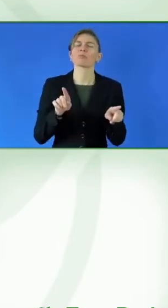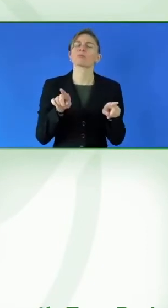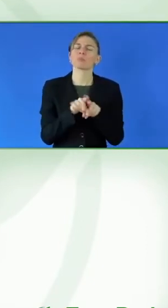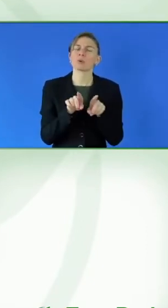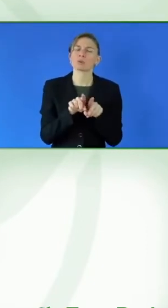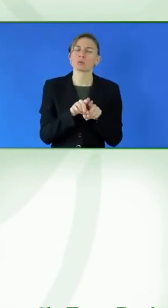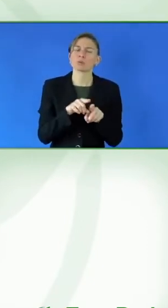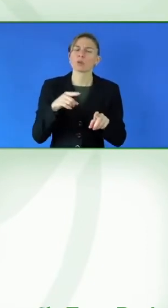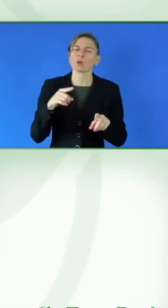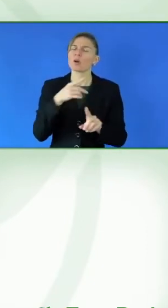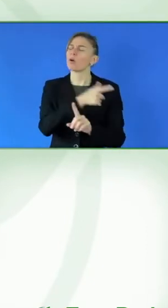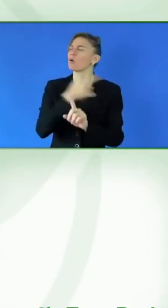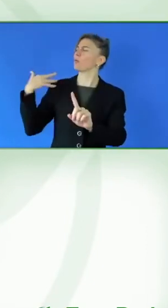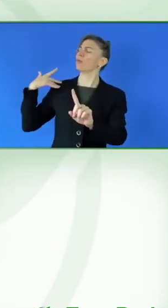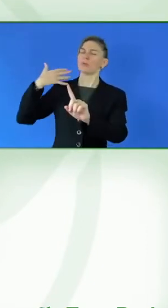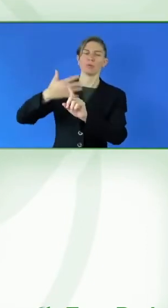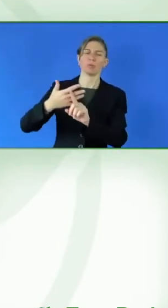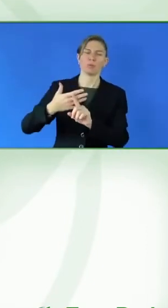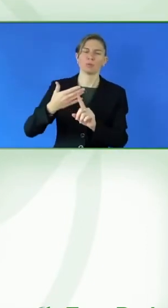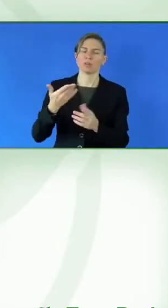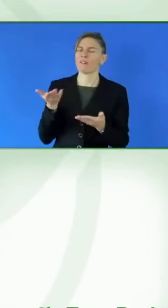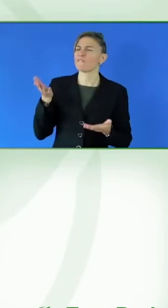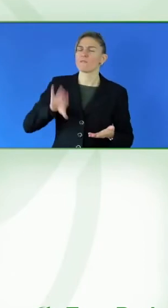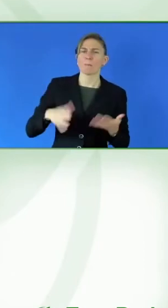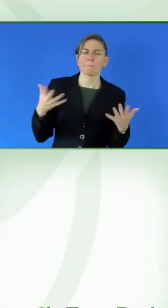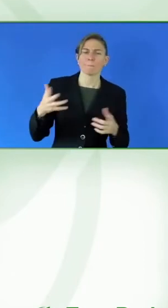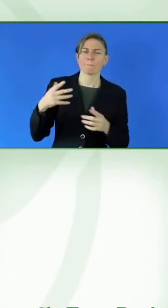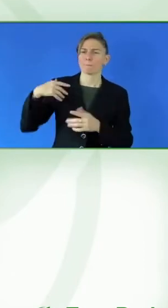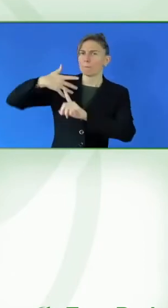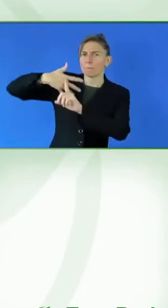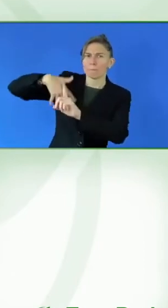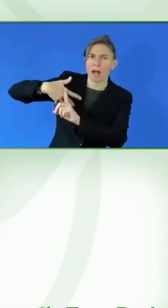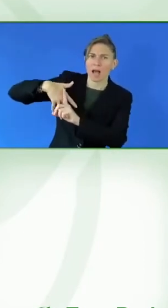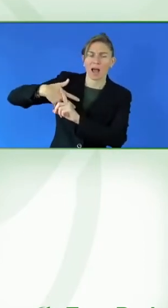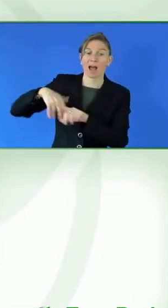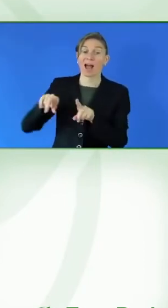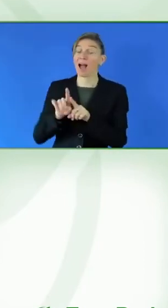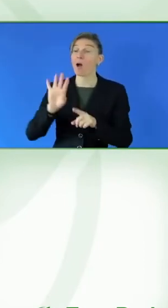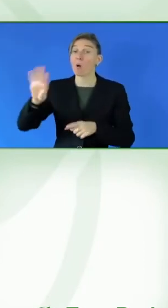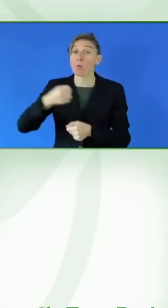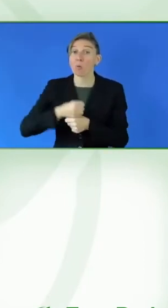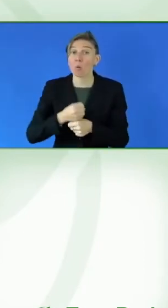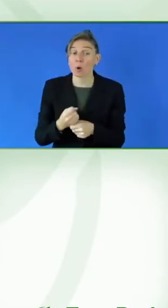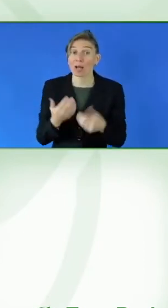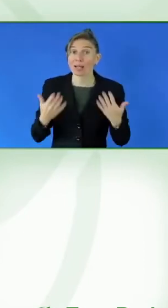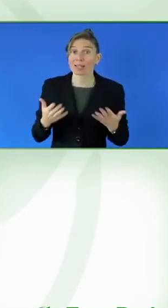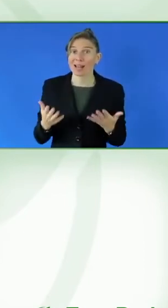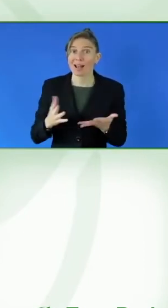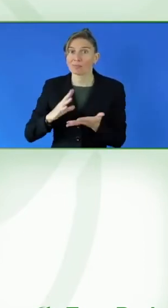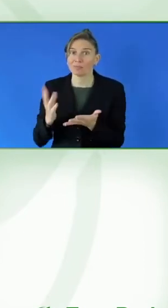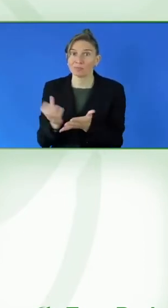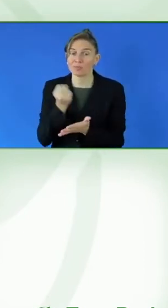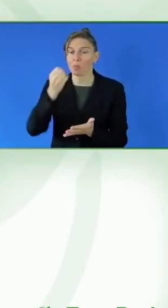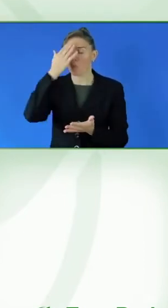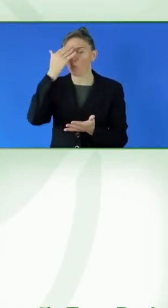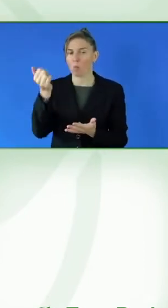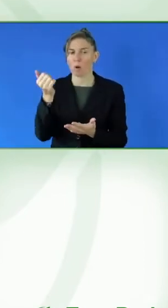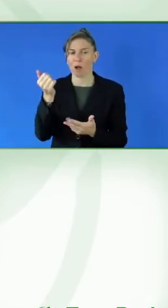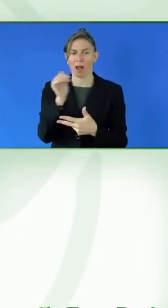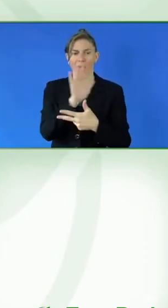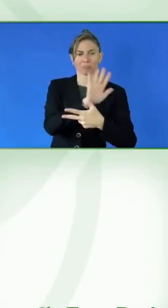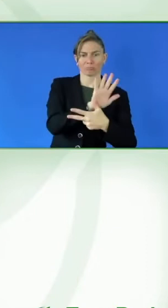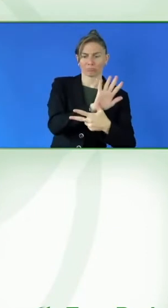perspective and the richness of the work that they are doing. Each of them comes really with a vast background, and